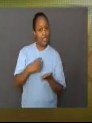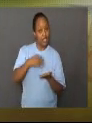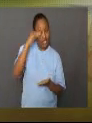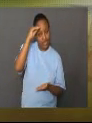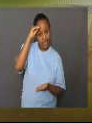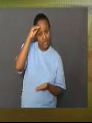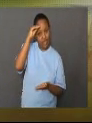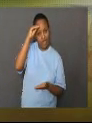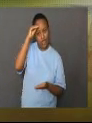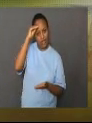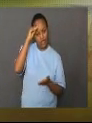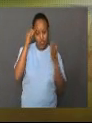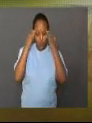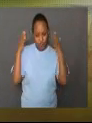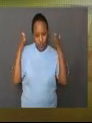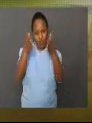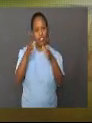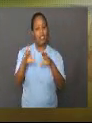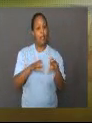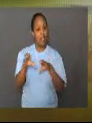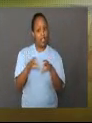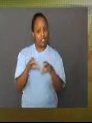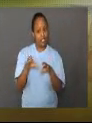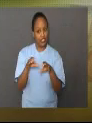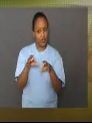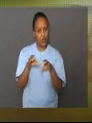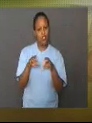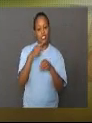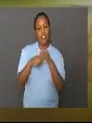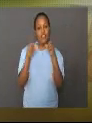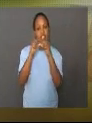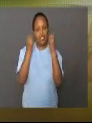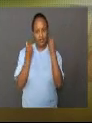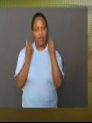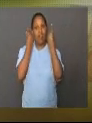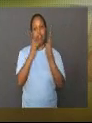lesson, we will focus on the notion of fairness.